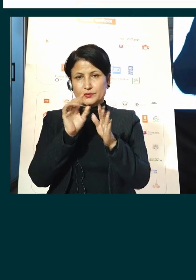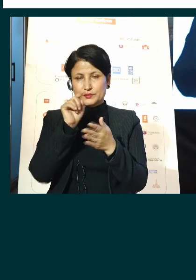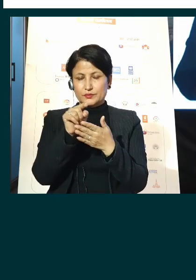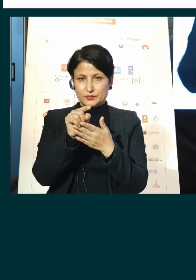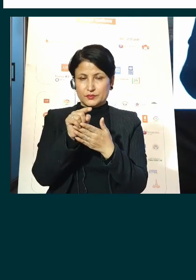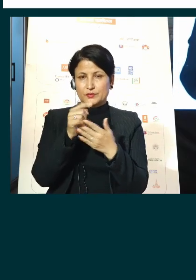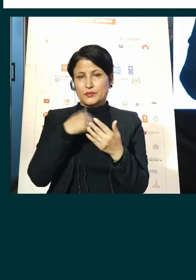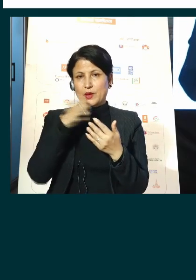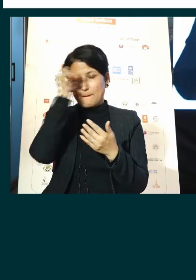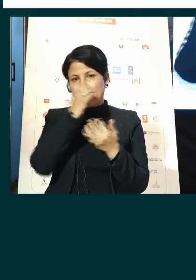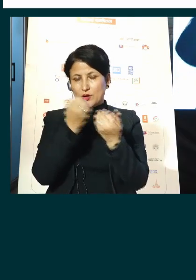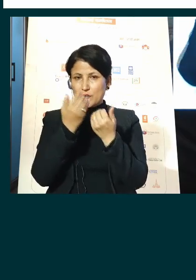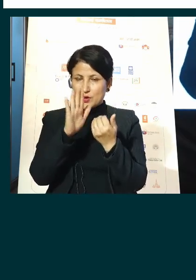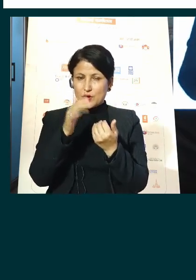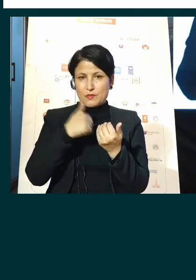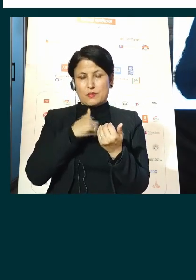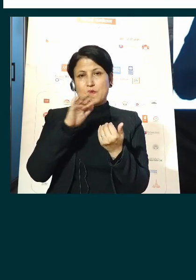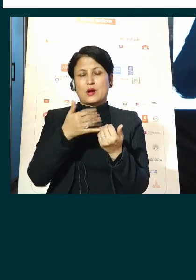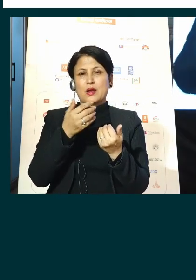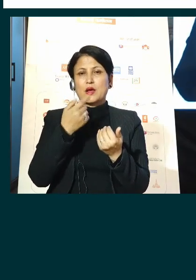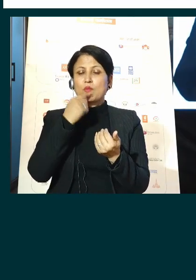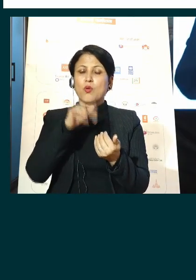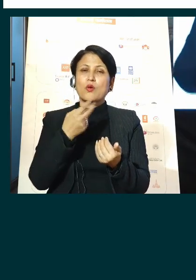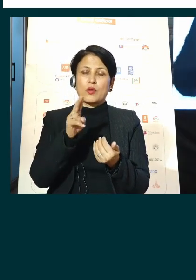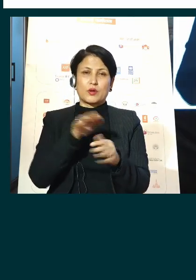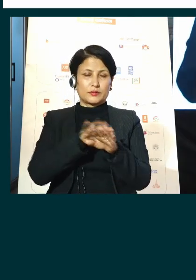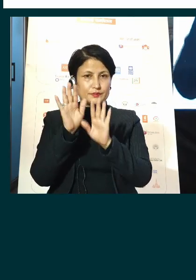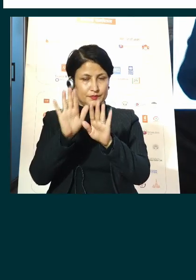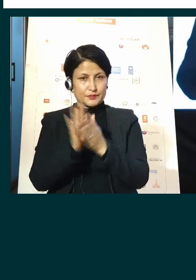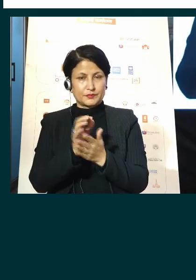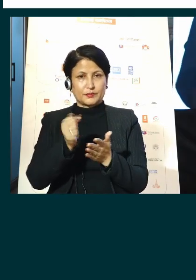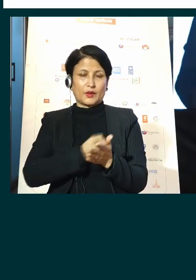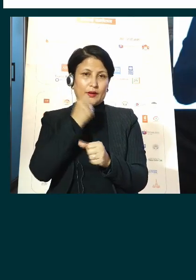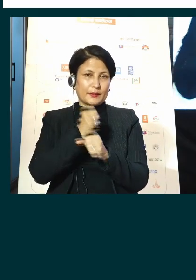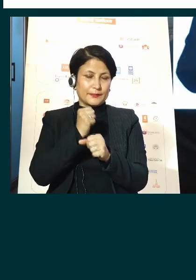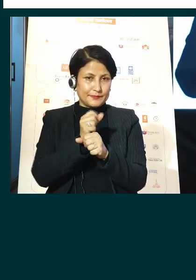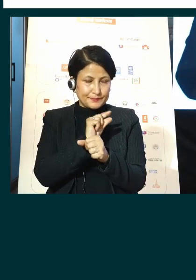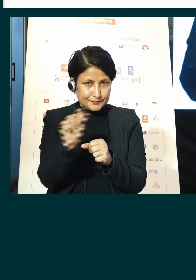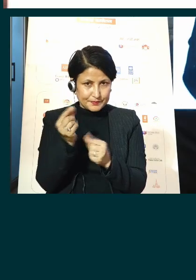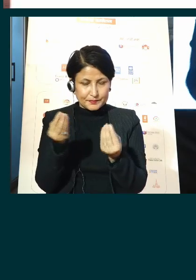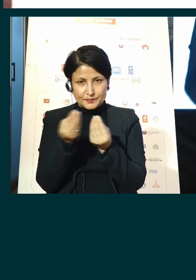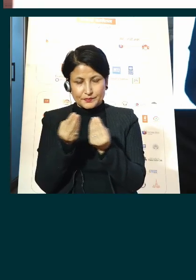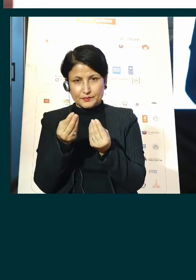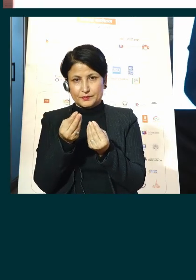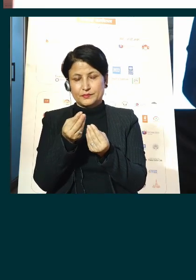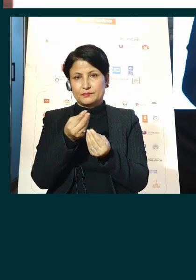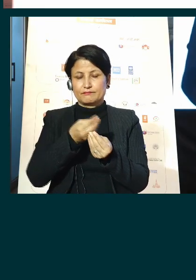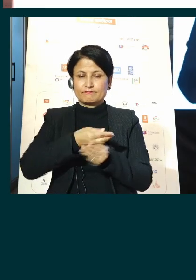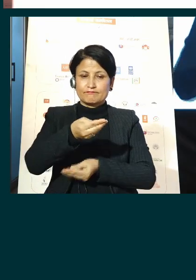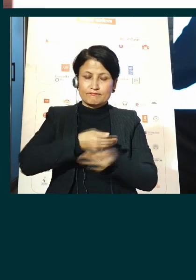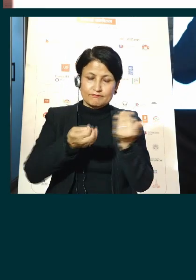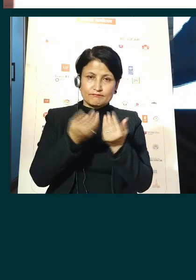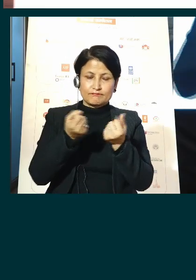you for having me. I'm thrilled to be here today to share a little bit about the work that I've been doing in Nepal. This project that